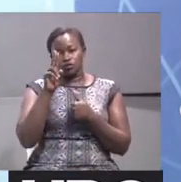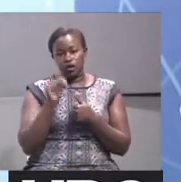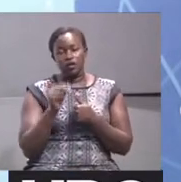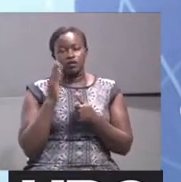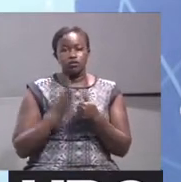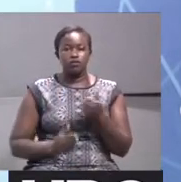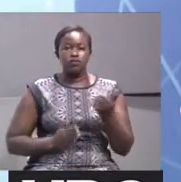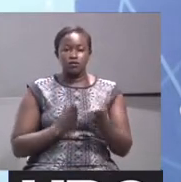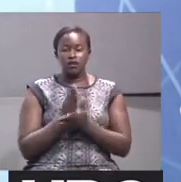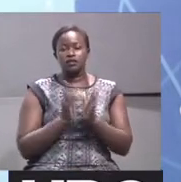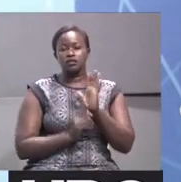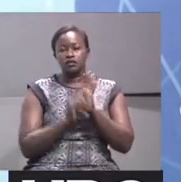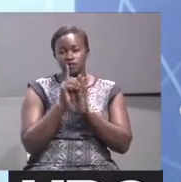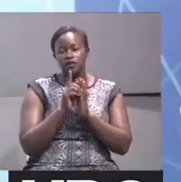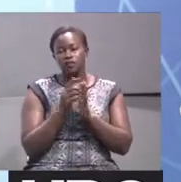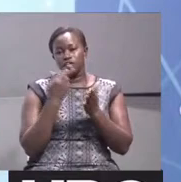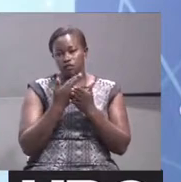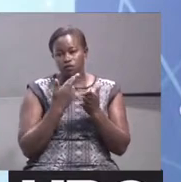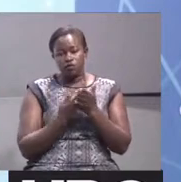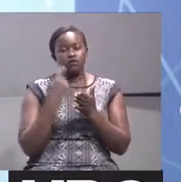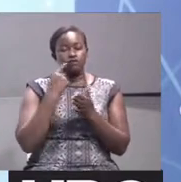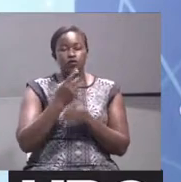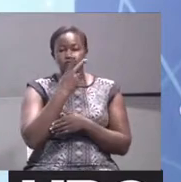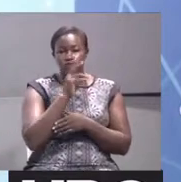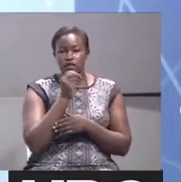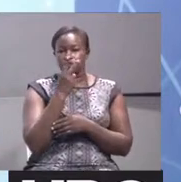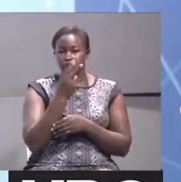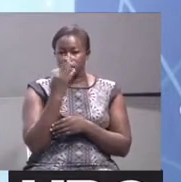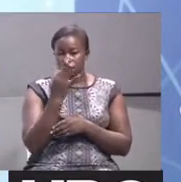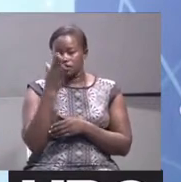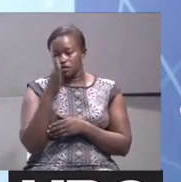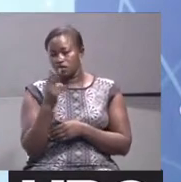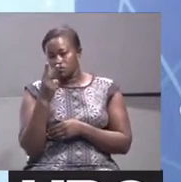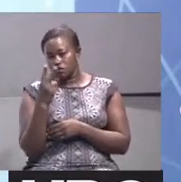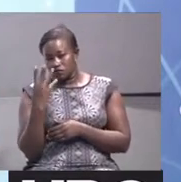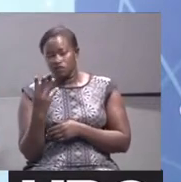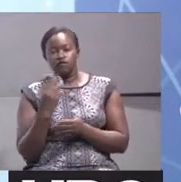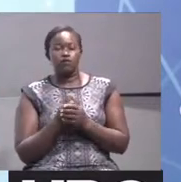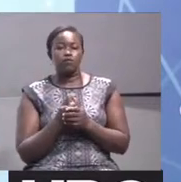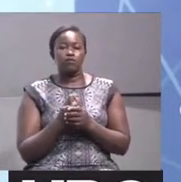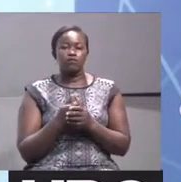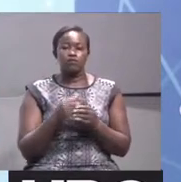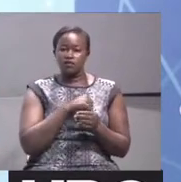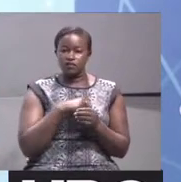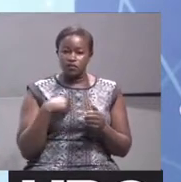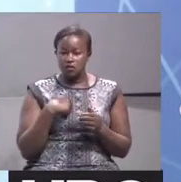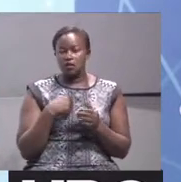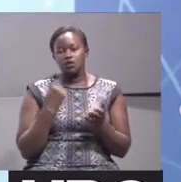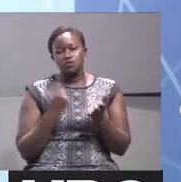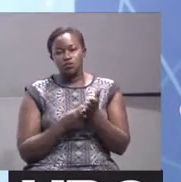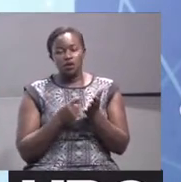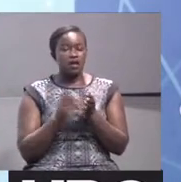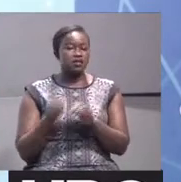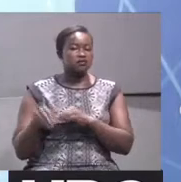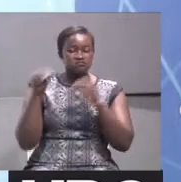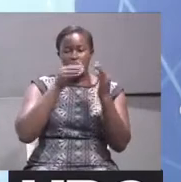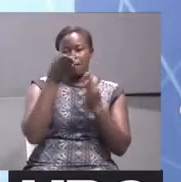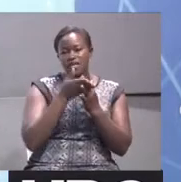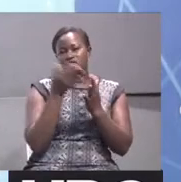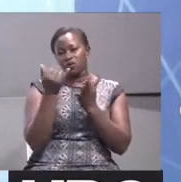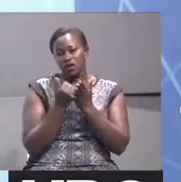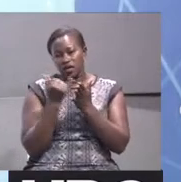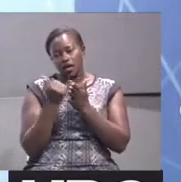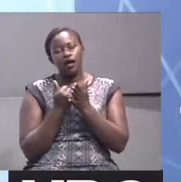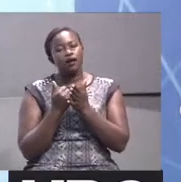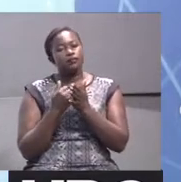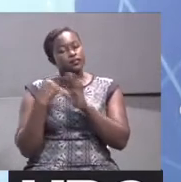Rights Development Report for the year 2023-24, disputing Uganda's shift to a middle-income status, asserting that